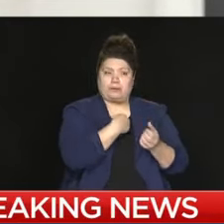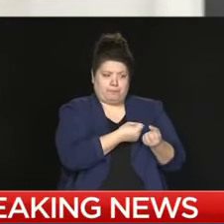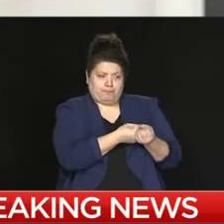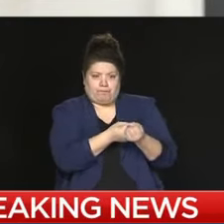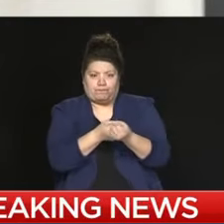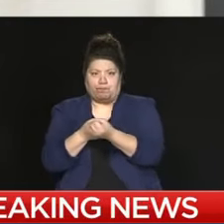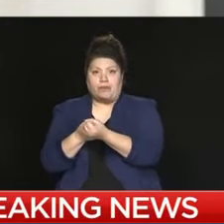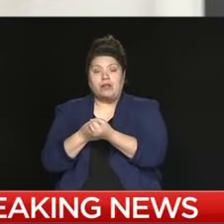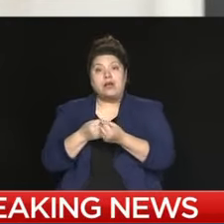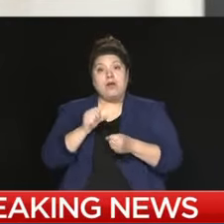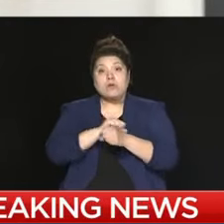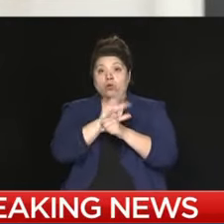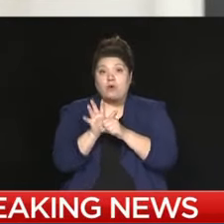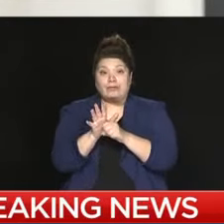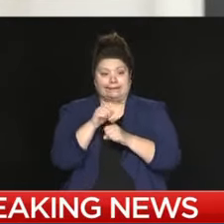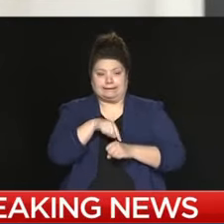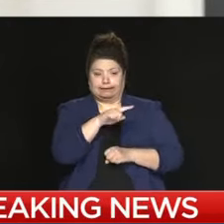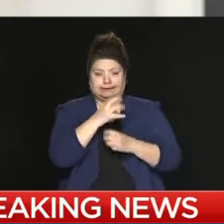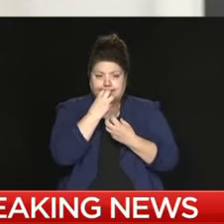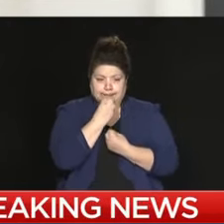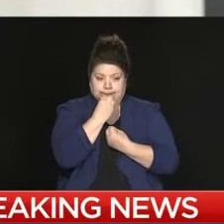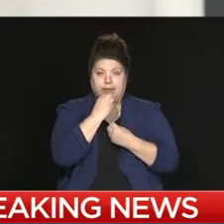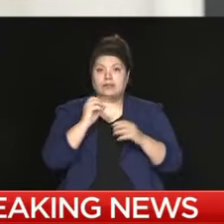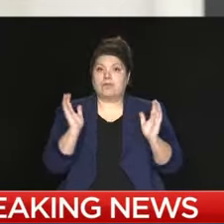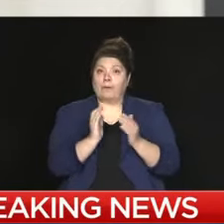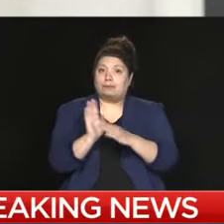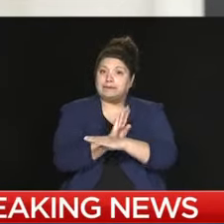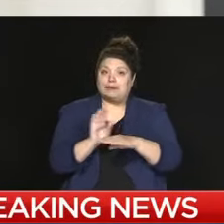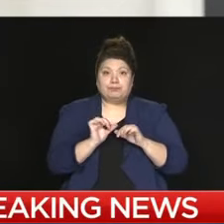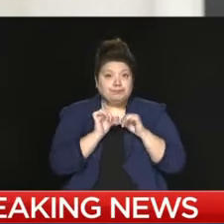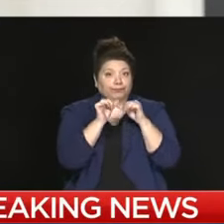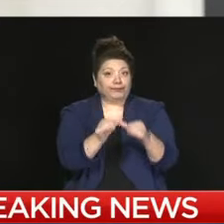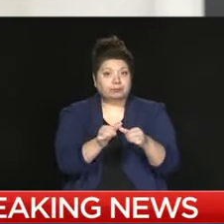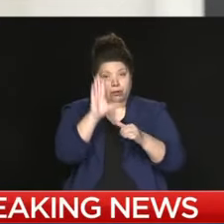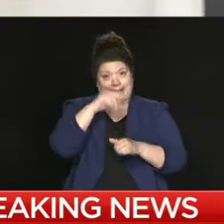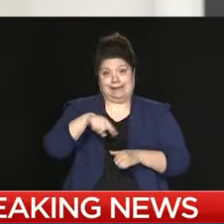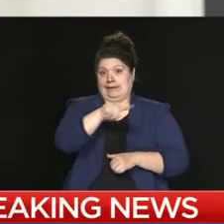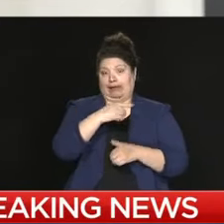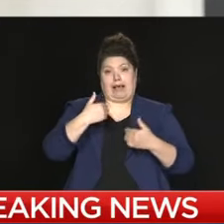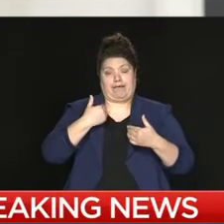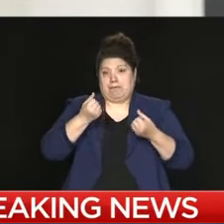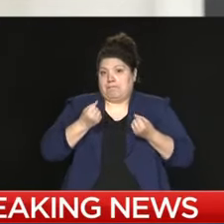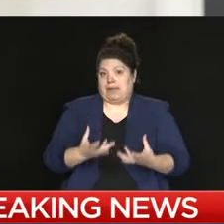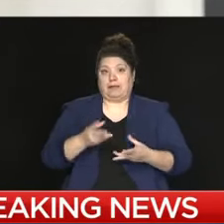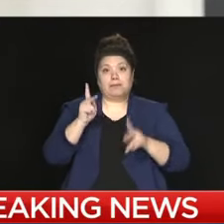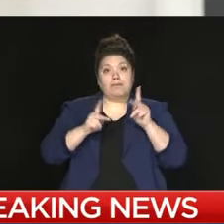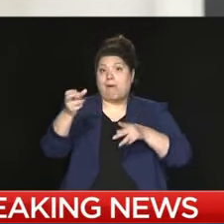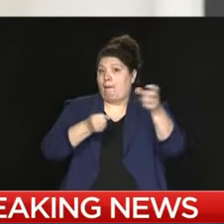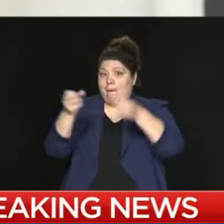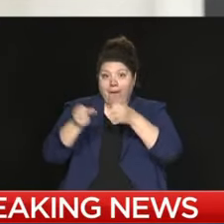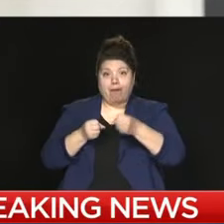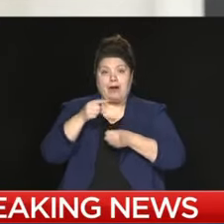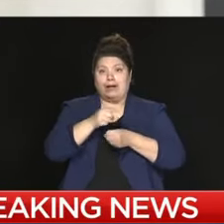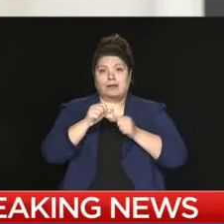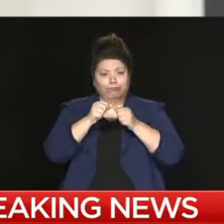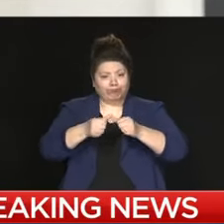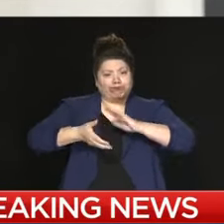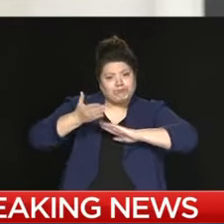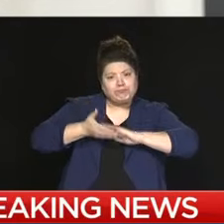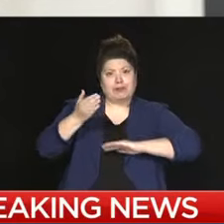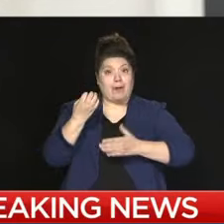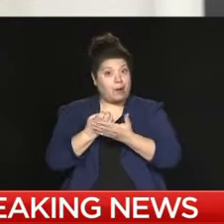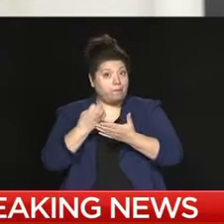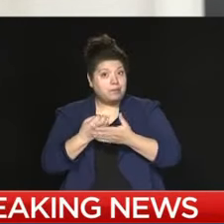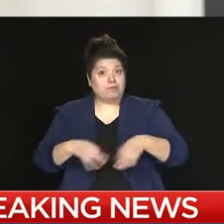of the small businesses that are the motors of our economy, the principal employers across the country, get through this